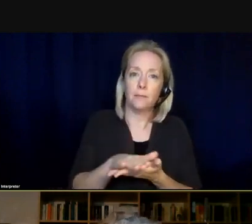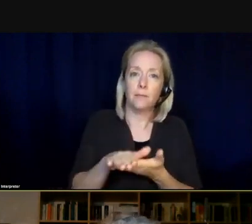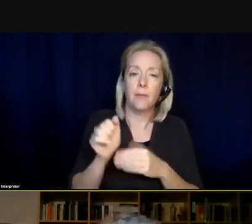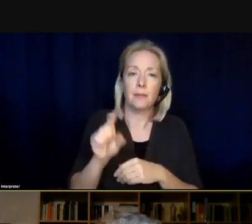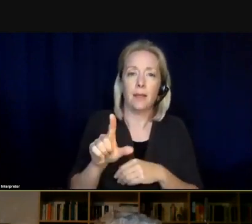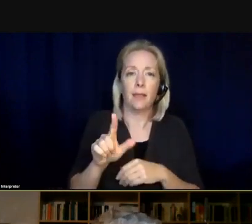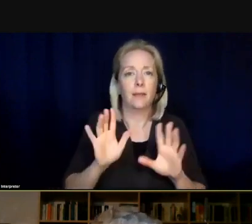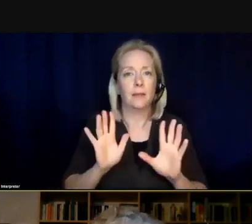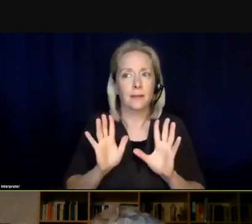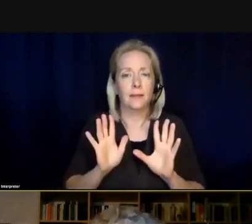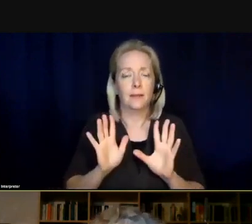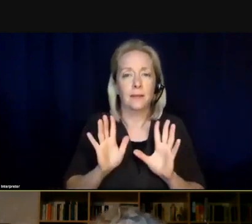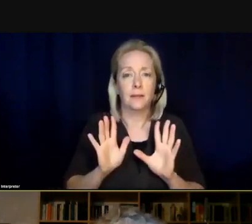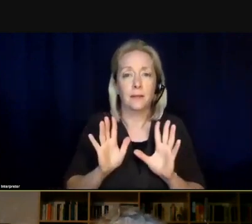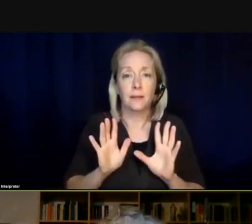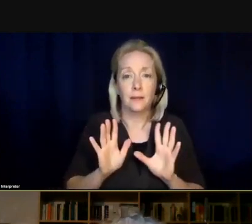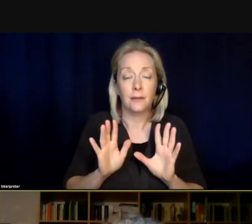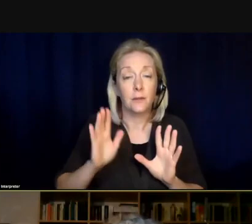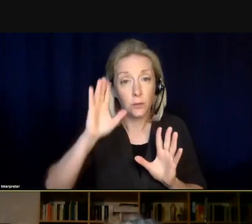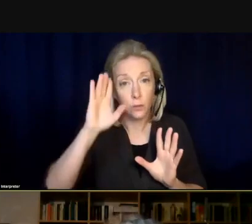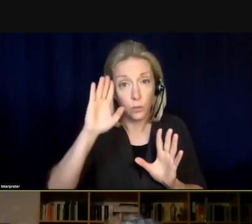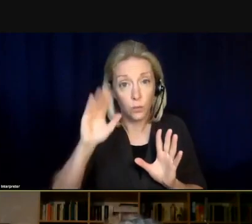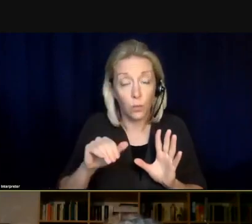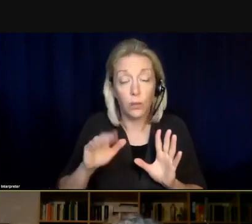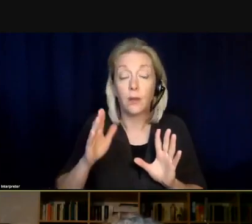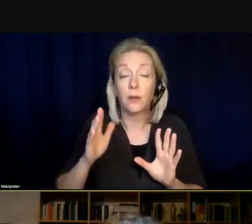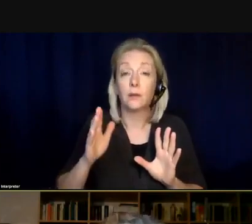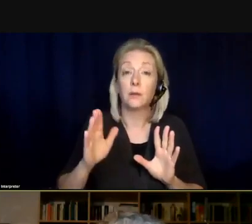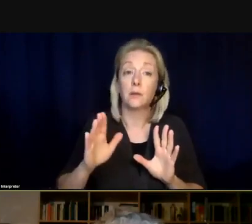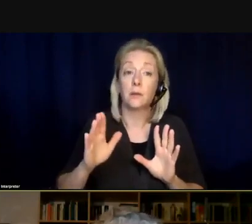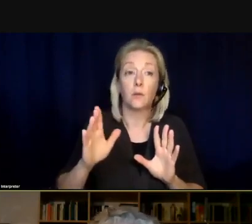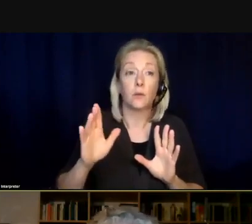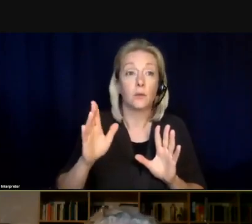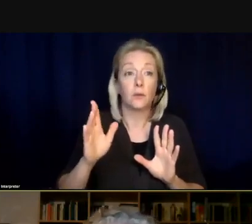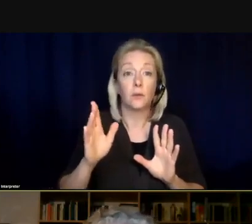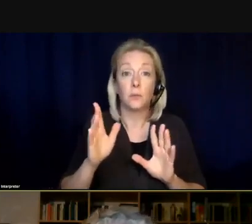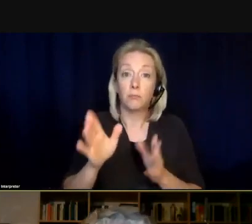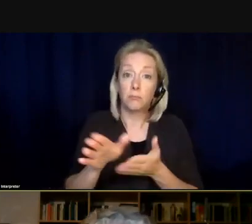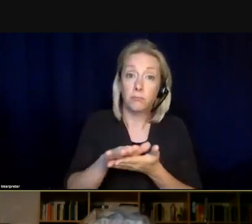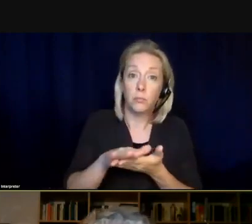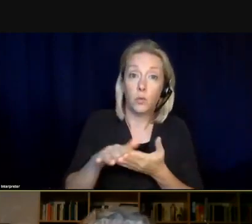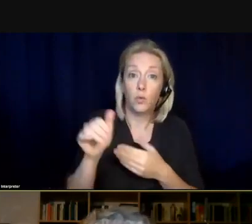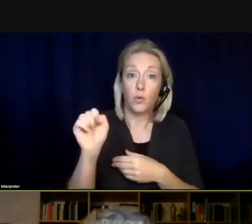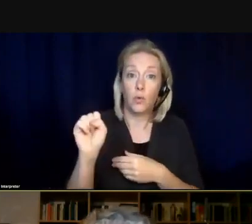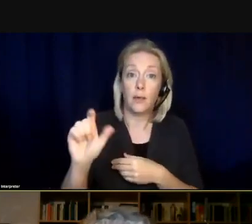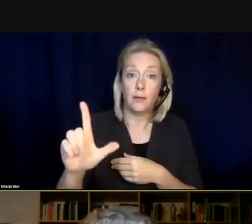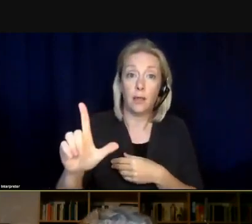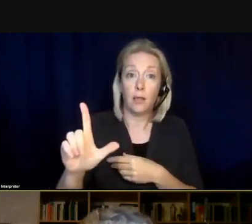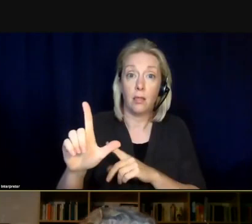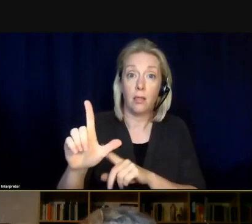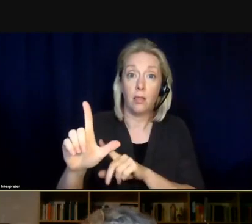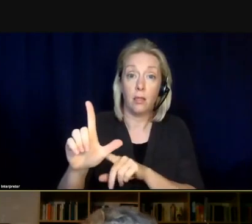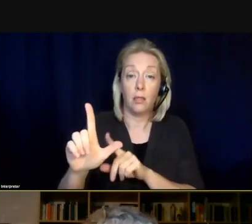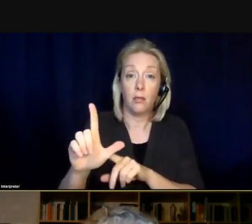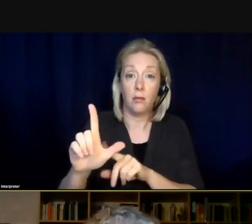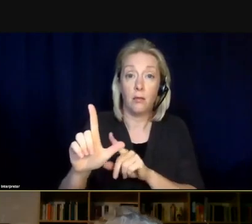Because no matter what people tell you these days, the only way that you can generate ASL in